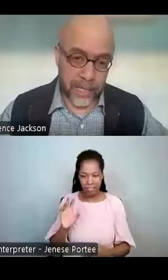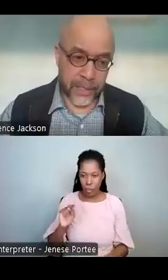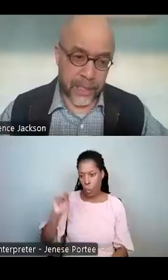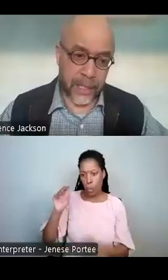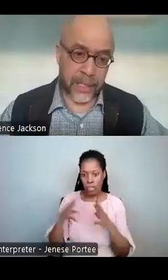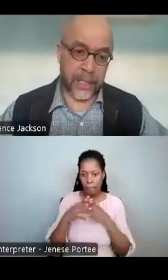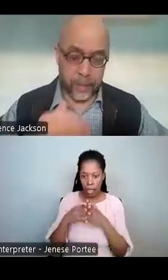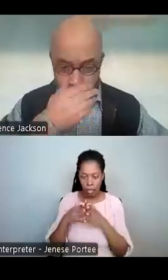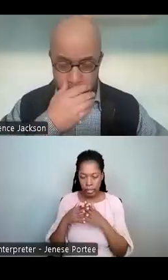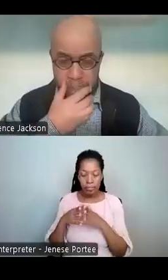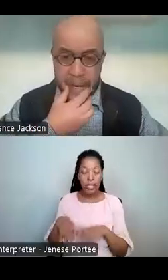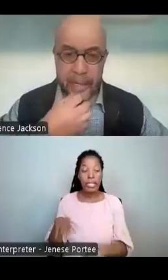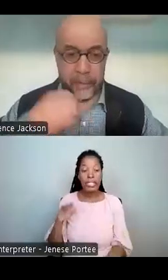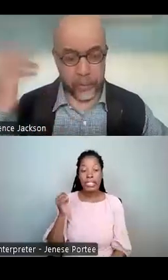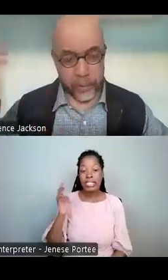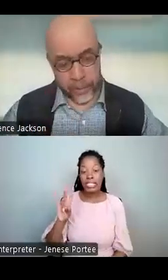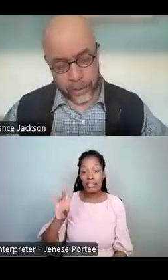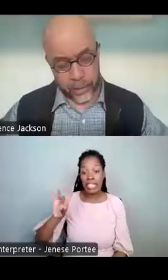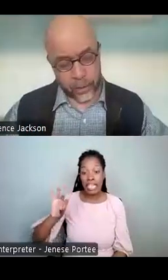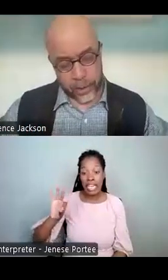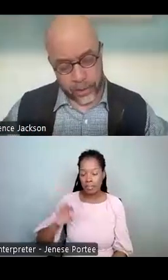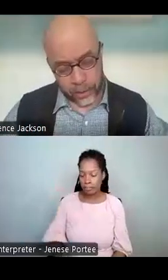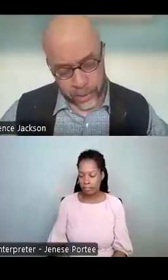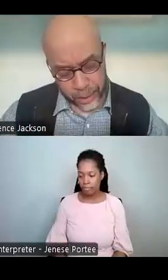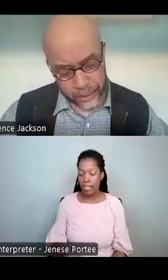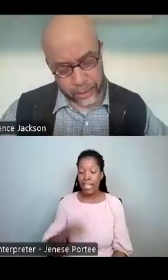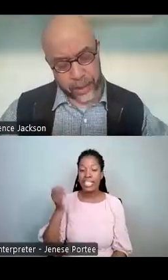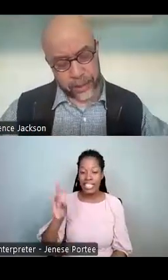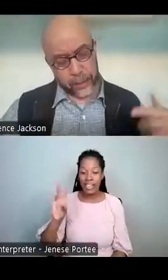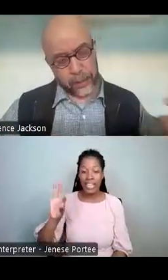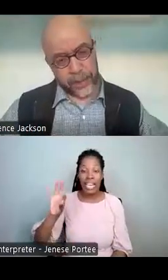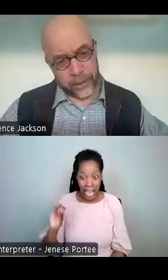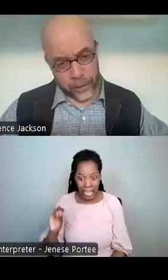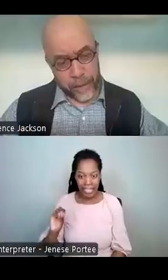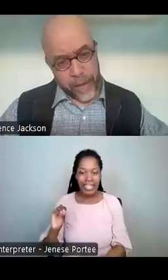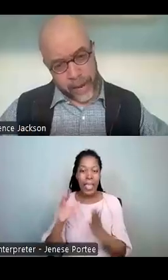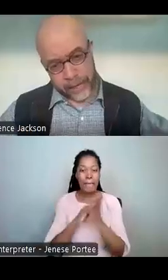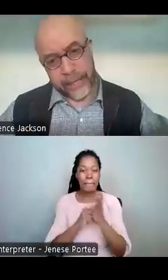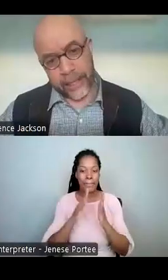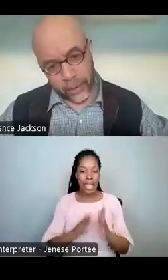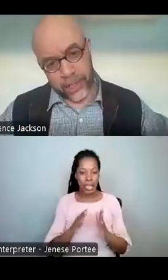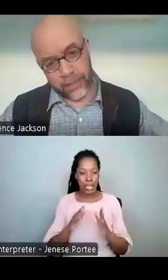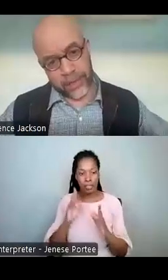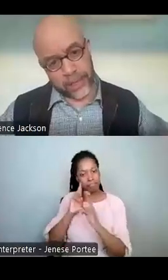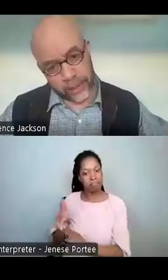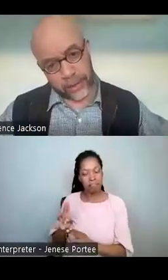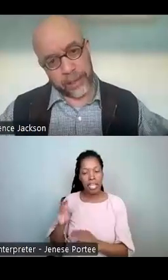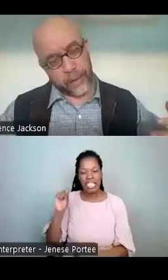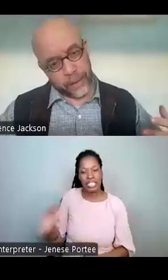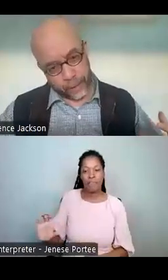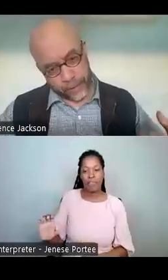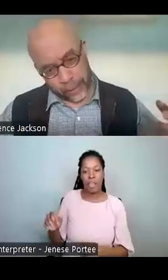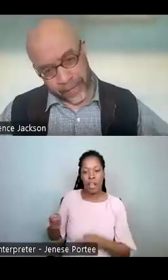this 1790 painting attributed to a South Carolina planter. And in it, you can see very